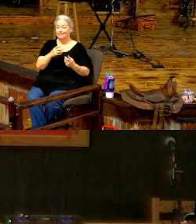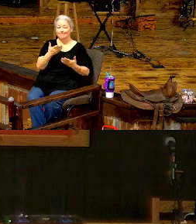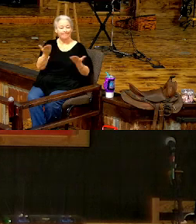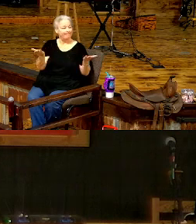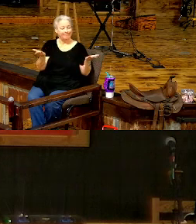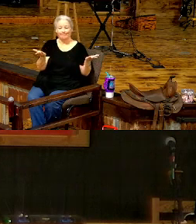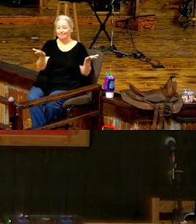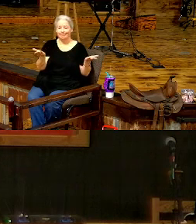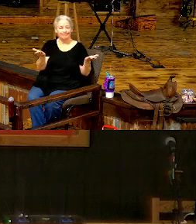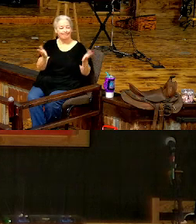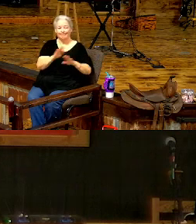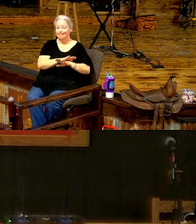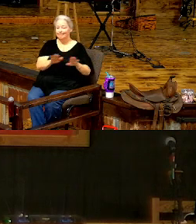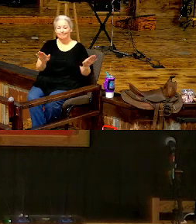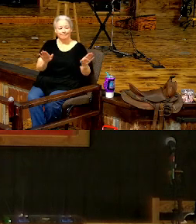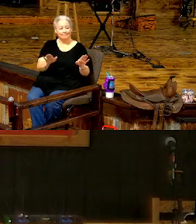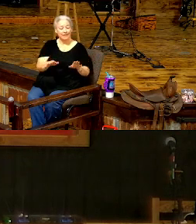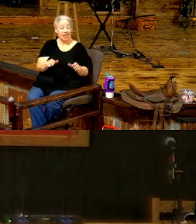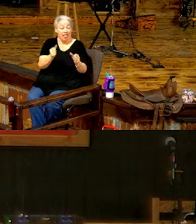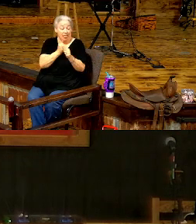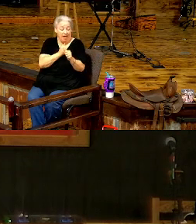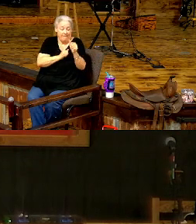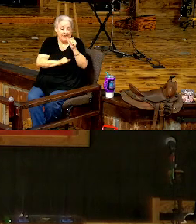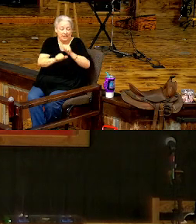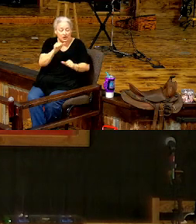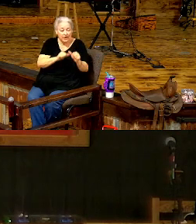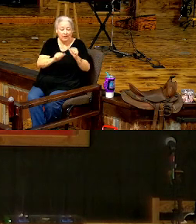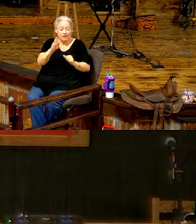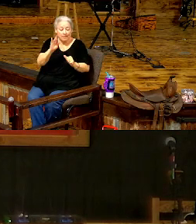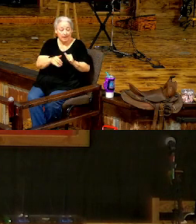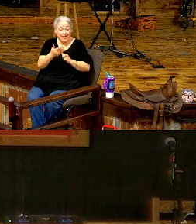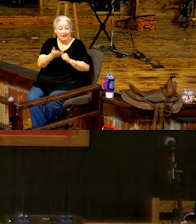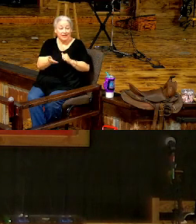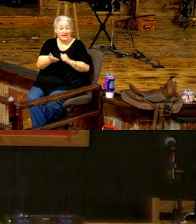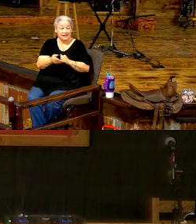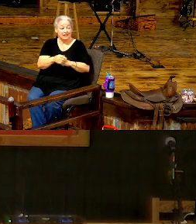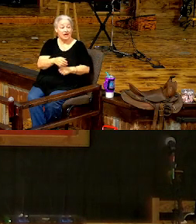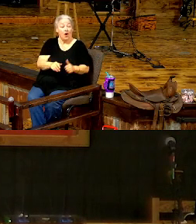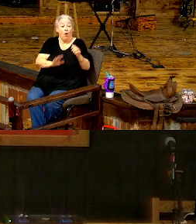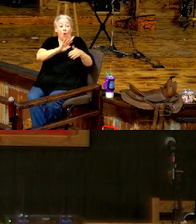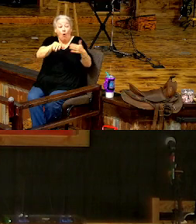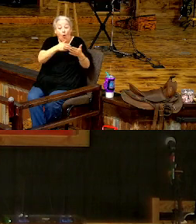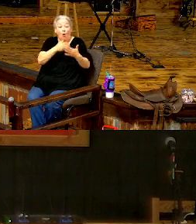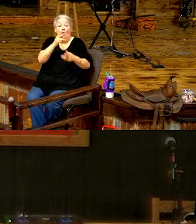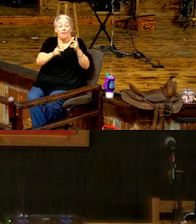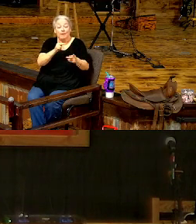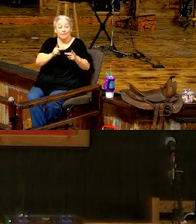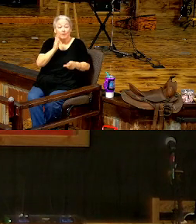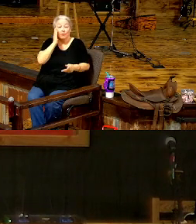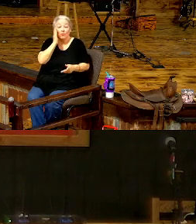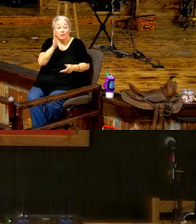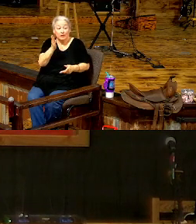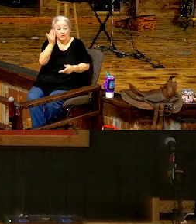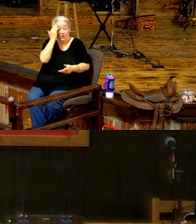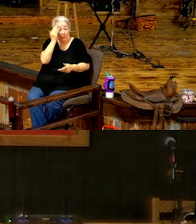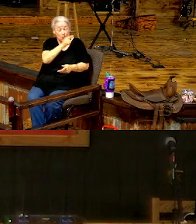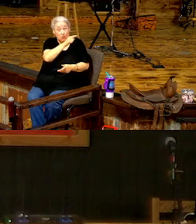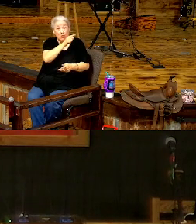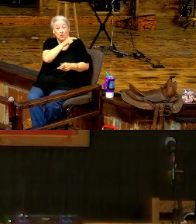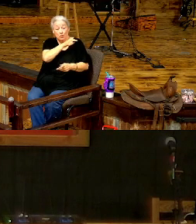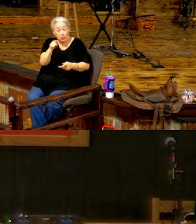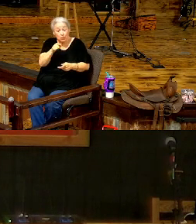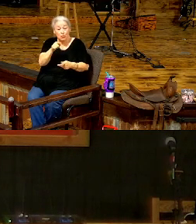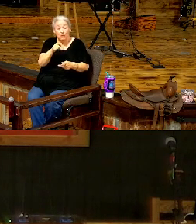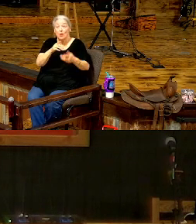you are to also love one another. By this, everyone will know that you're my disciples, by the way you love one another.